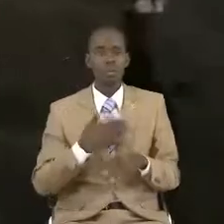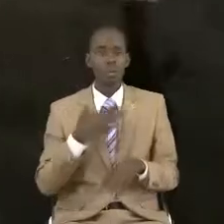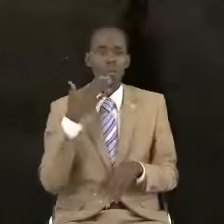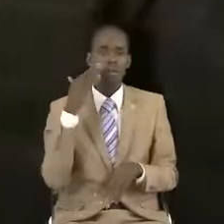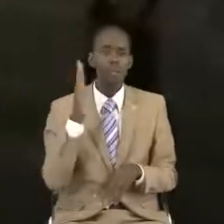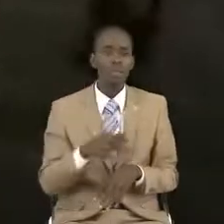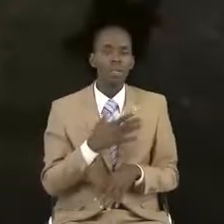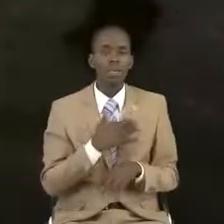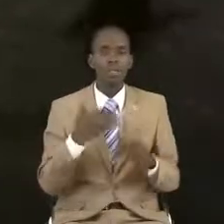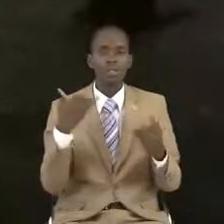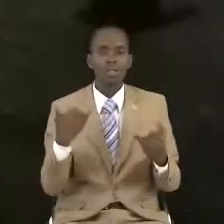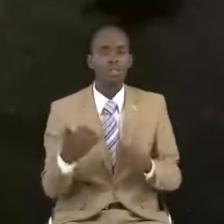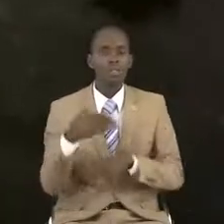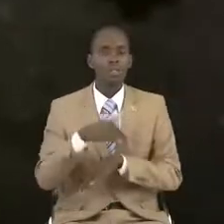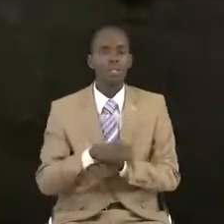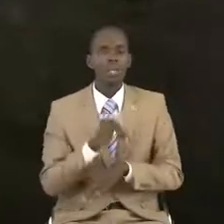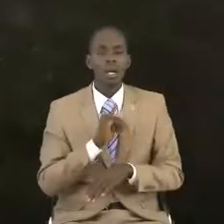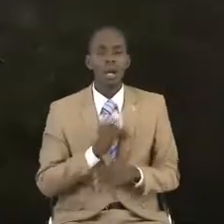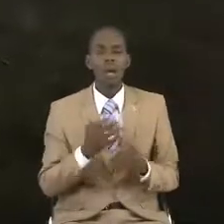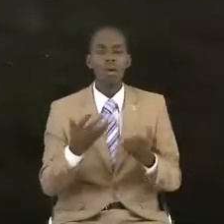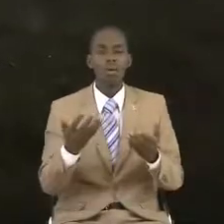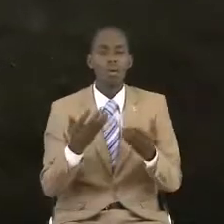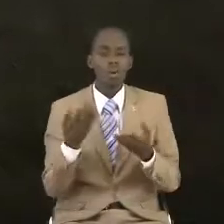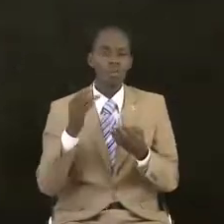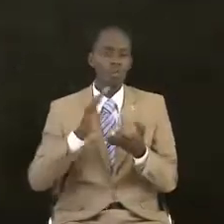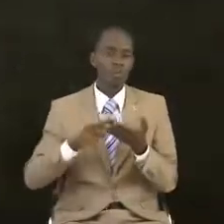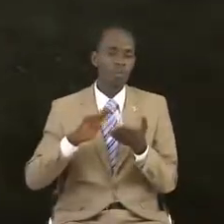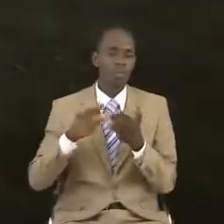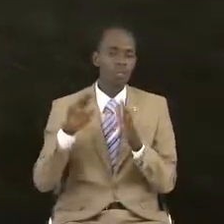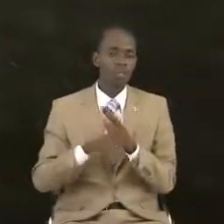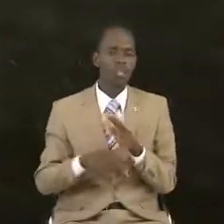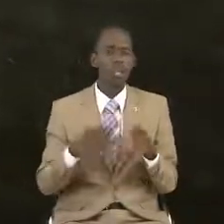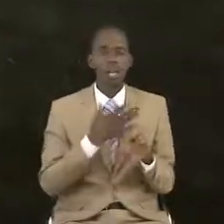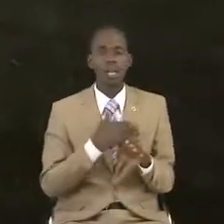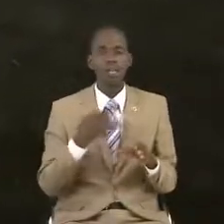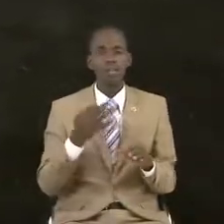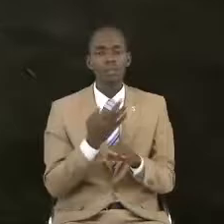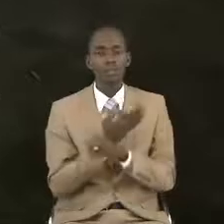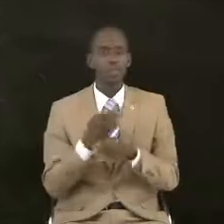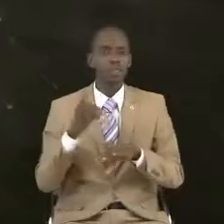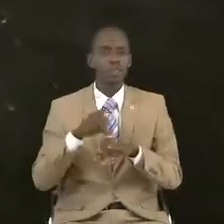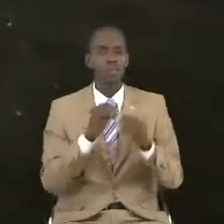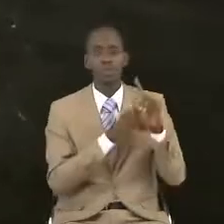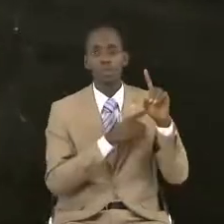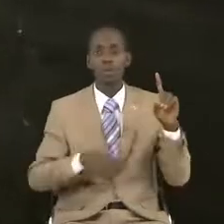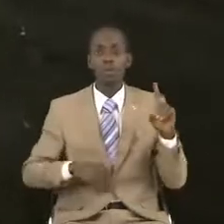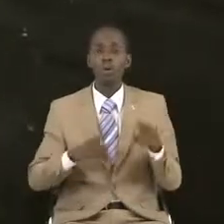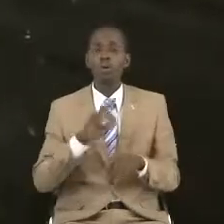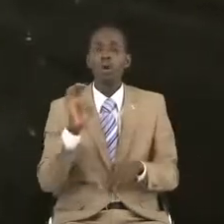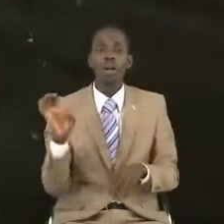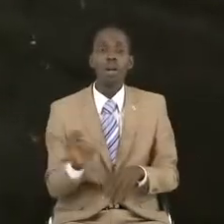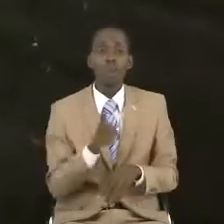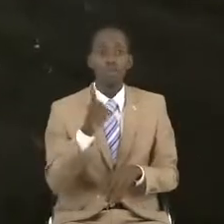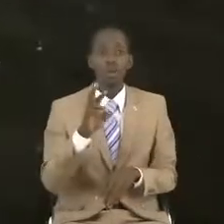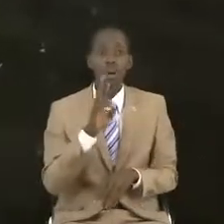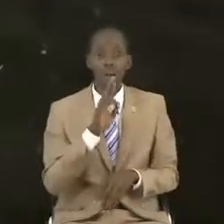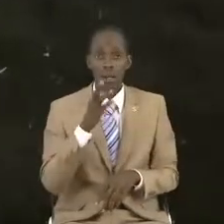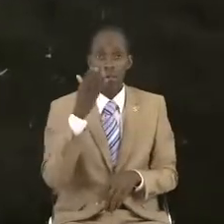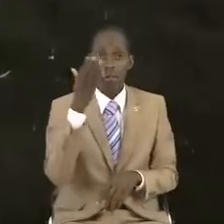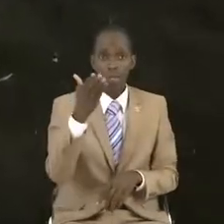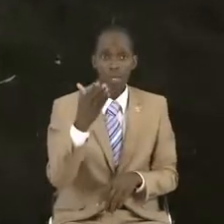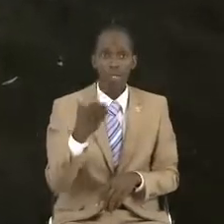watch the forgiveness and the freedom of the lord wherever you are expound a nice